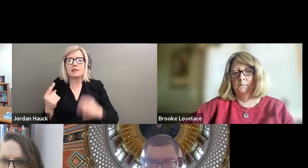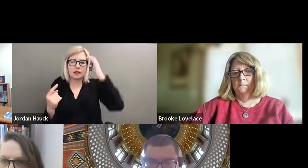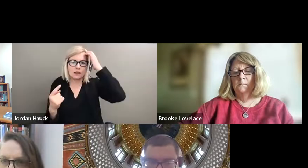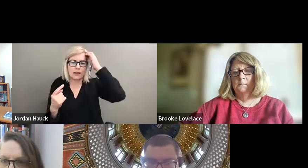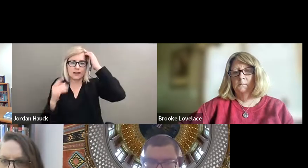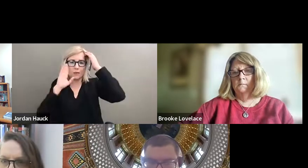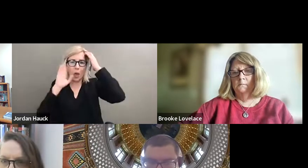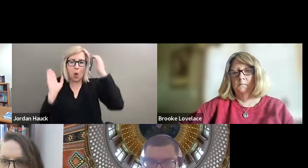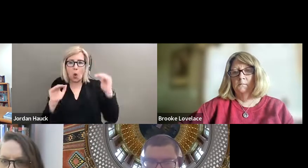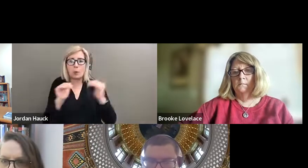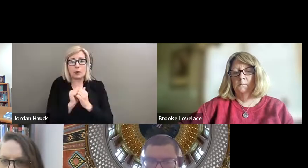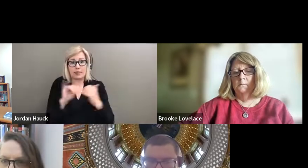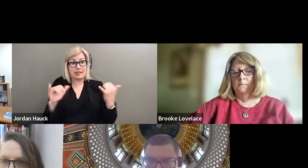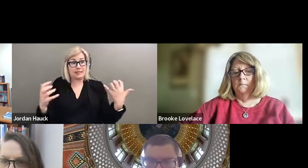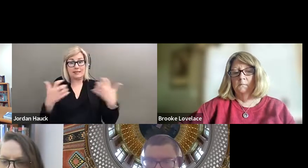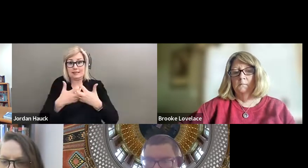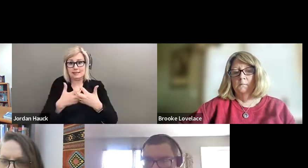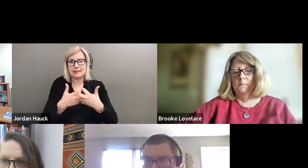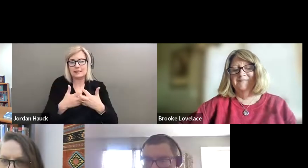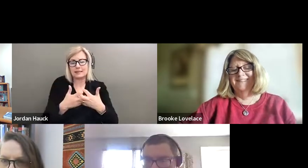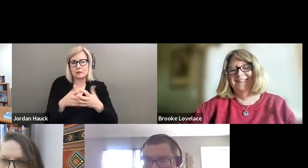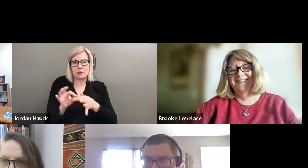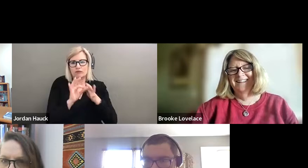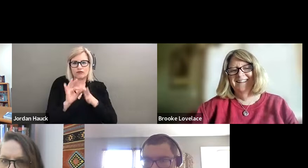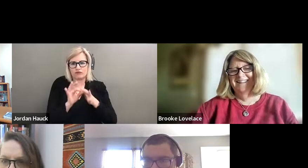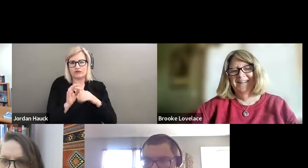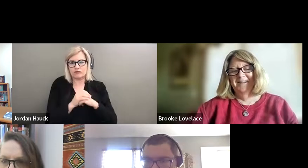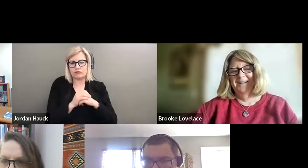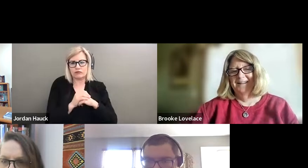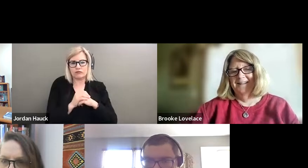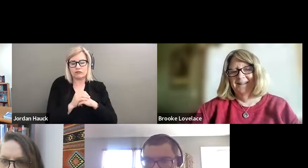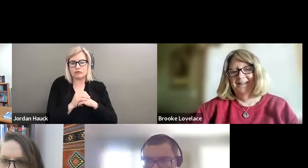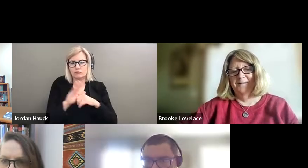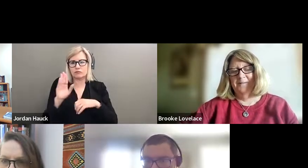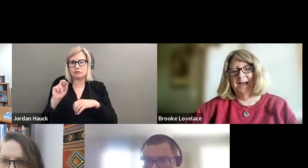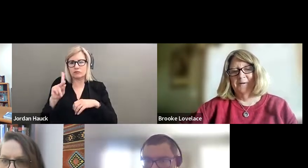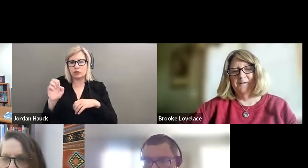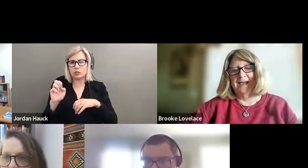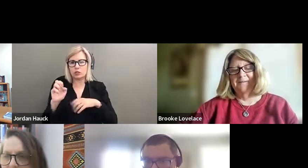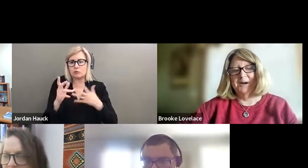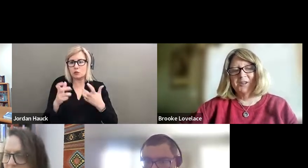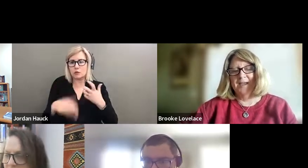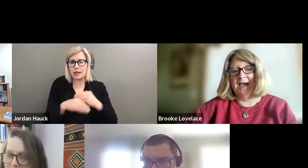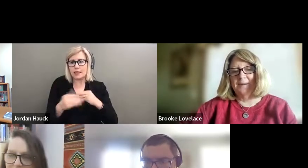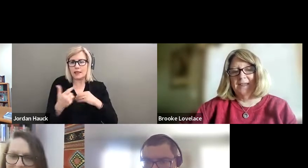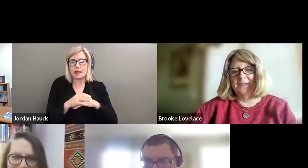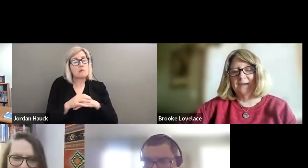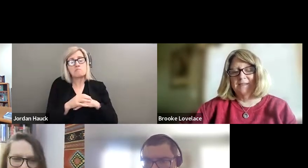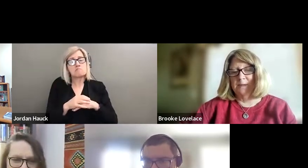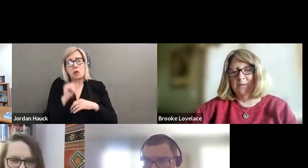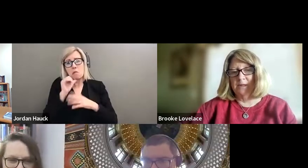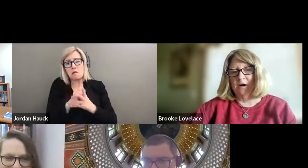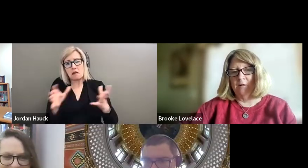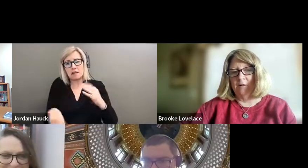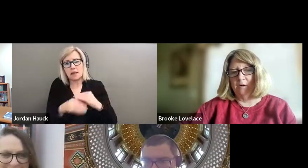be a lot of cohesiveness in there. So I saw Brooke just unmuted. She might have something to add to that. I don't know if I have much to add, but I think